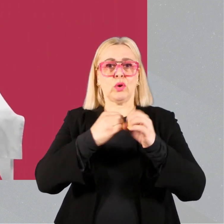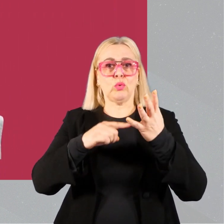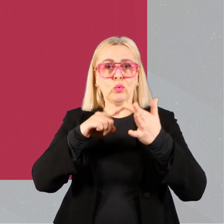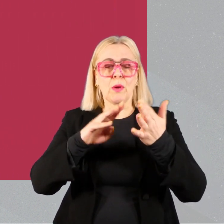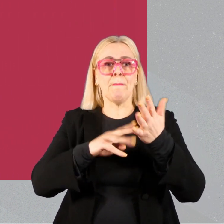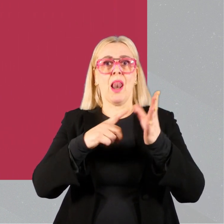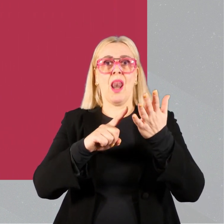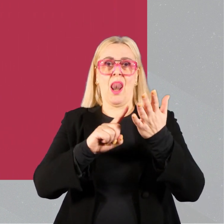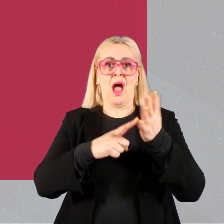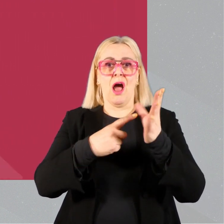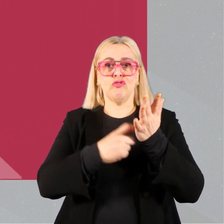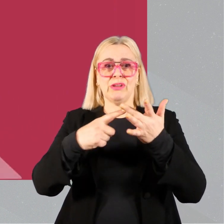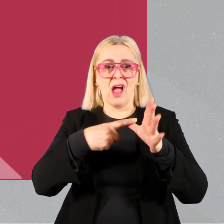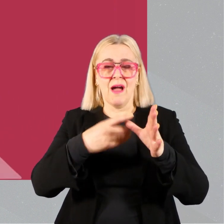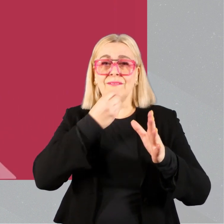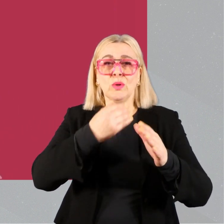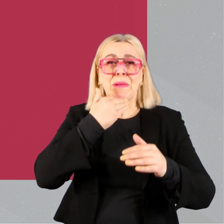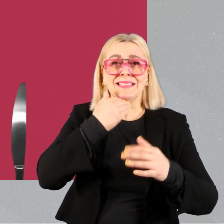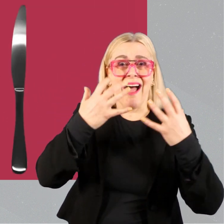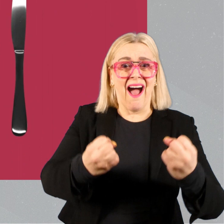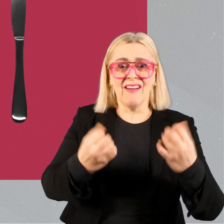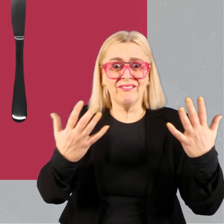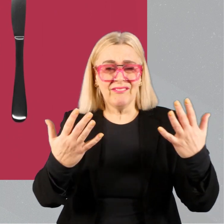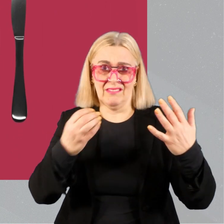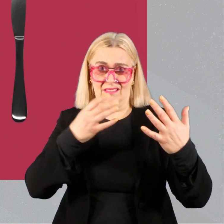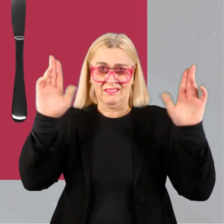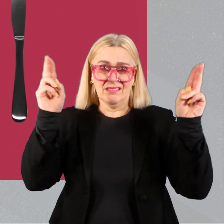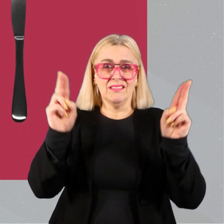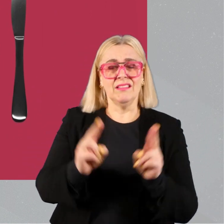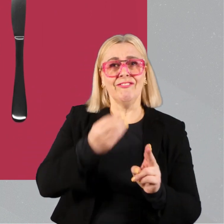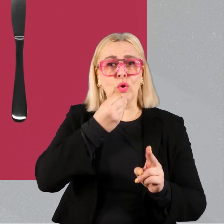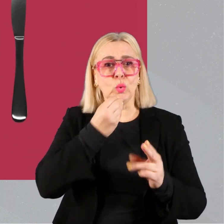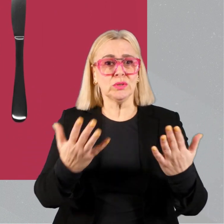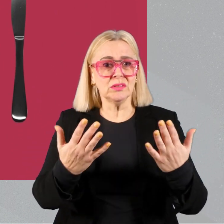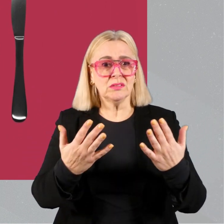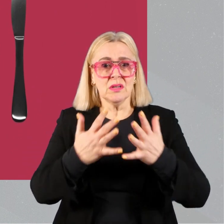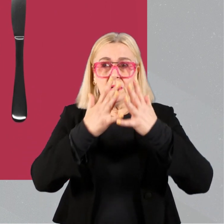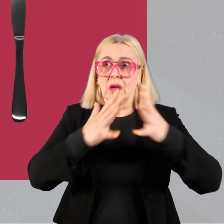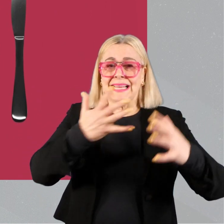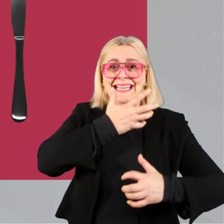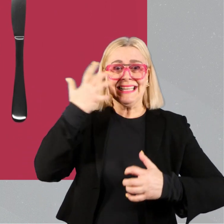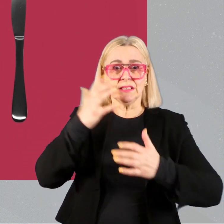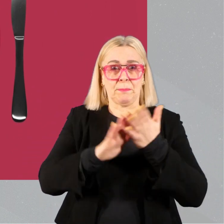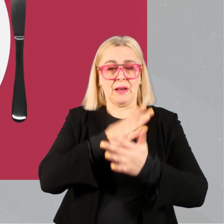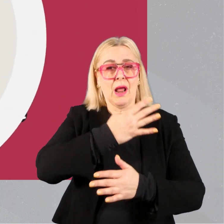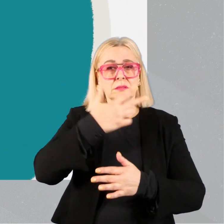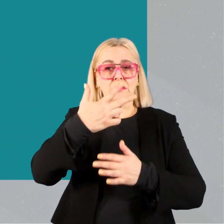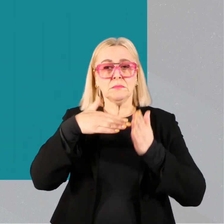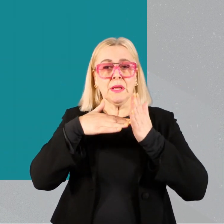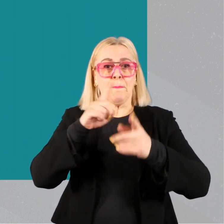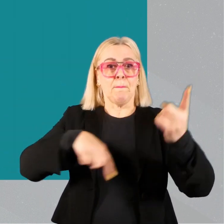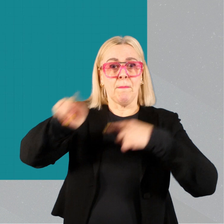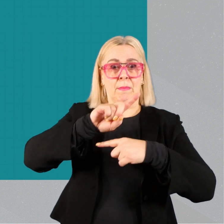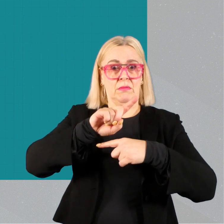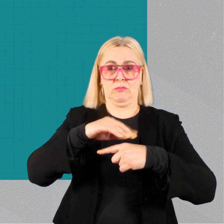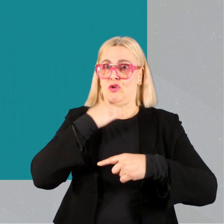dengue and malaria is rising, and food security is being compromised, with more heat waves resulting in at least 98 million